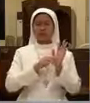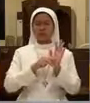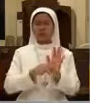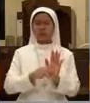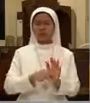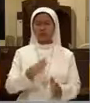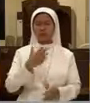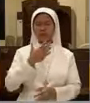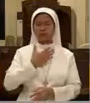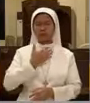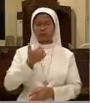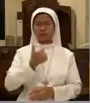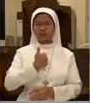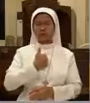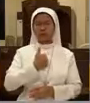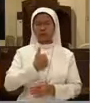myself.